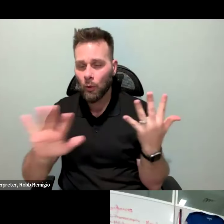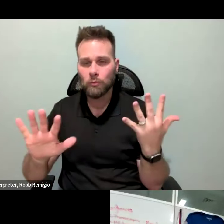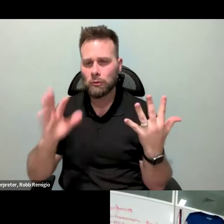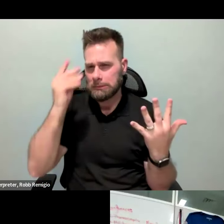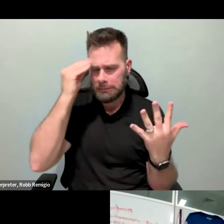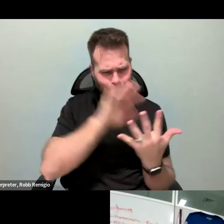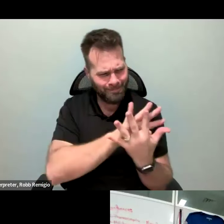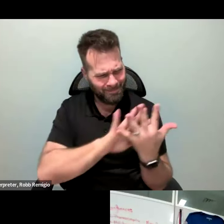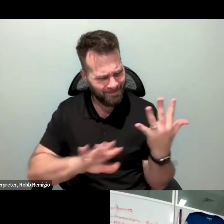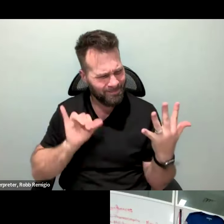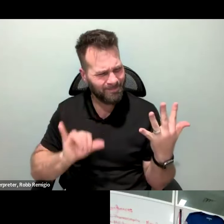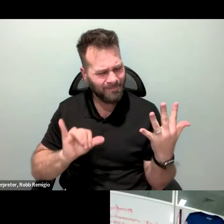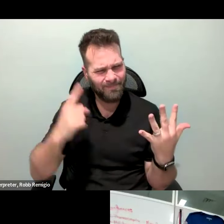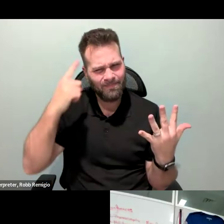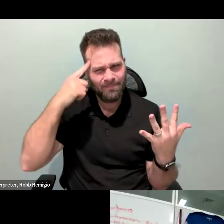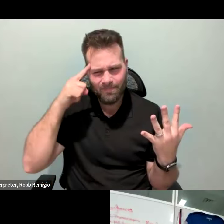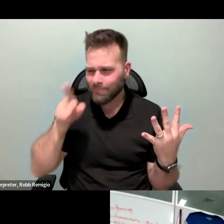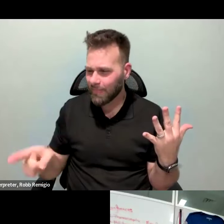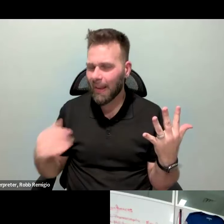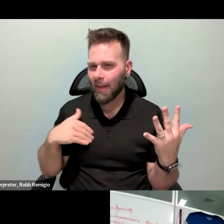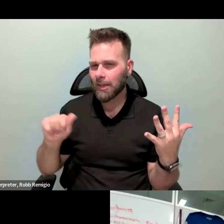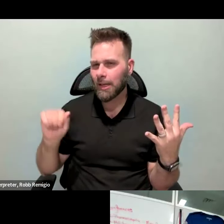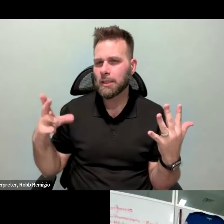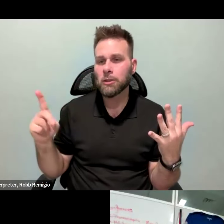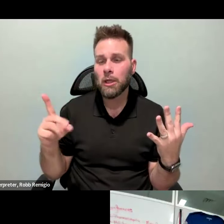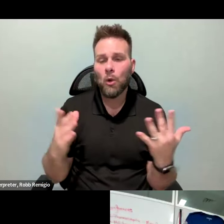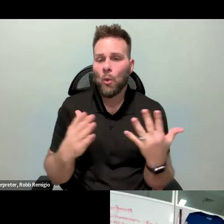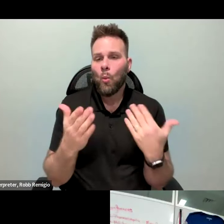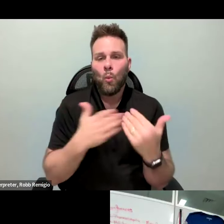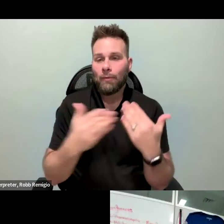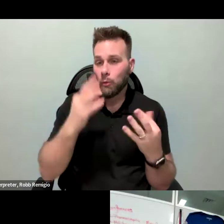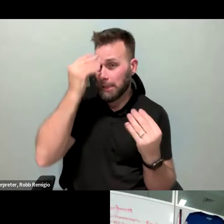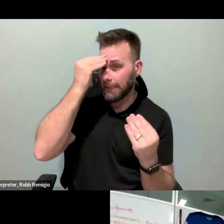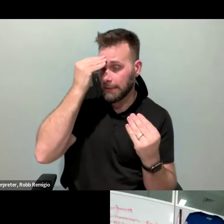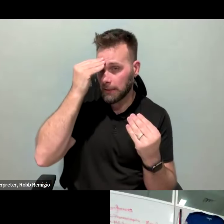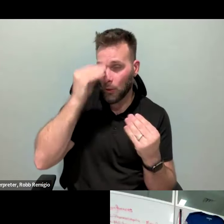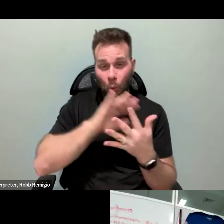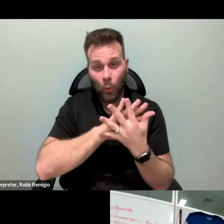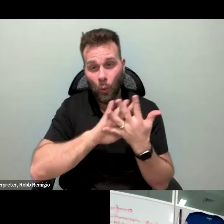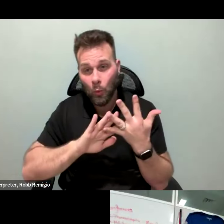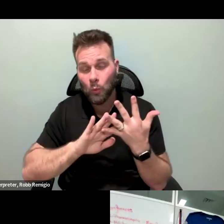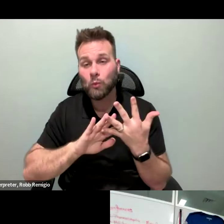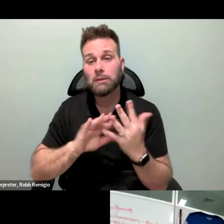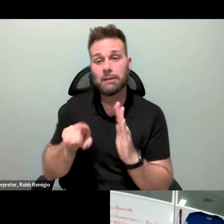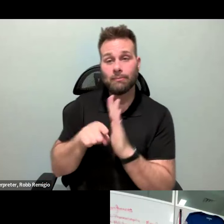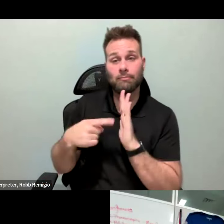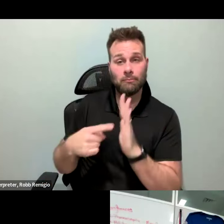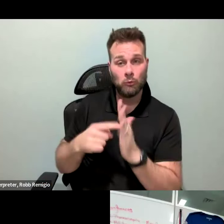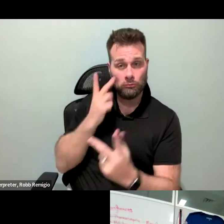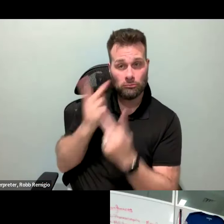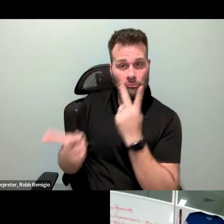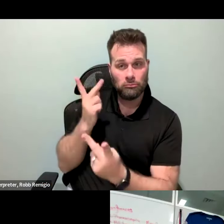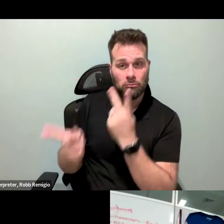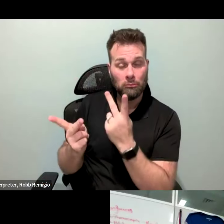to somebody's attention, like a pediatrician or a family doctor, there's a good chance that those symptoms could